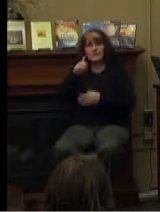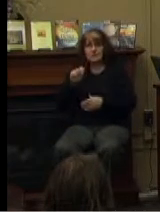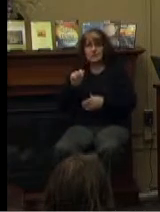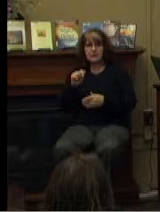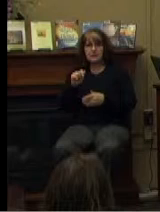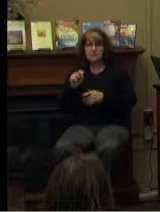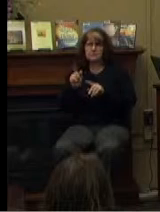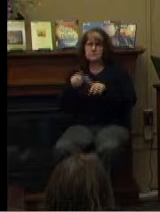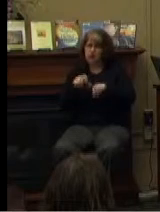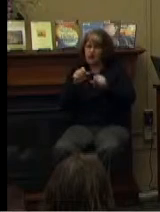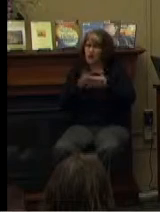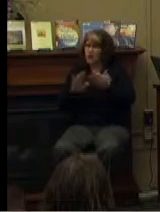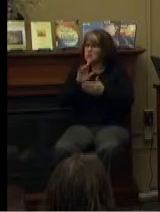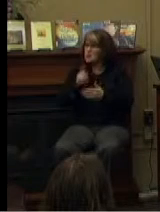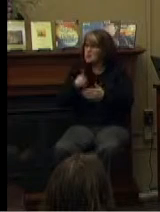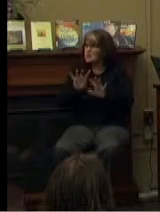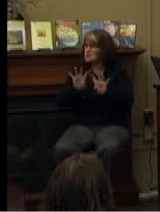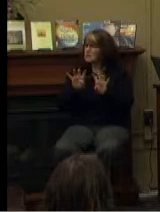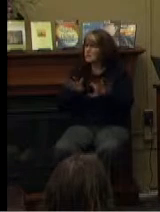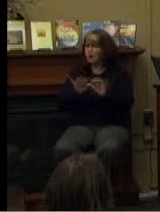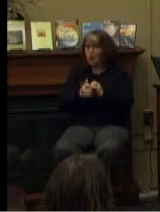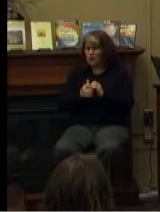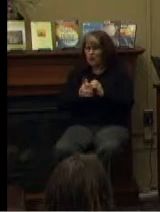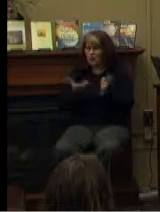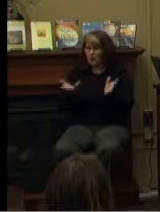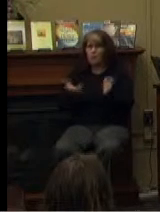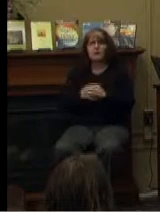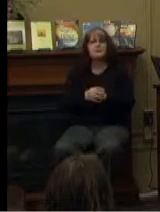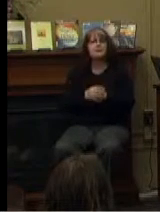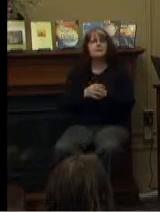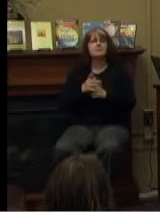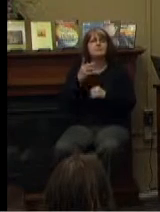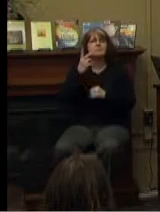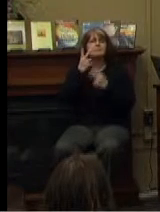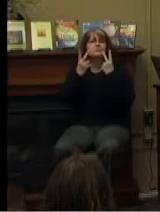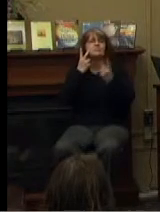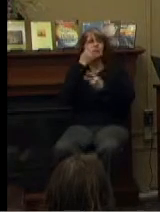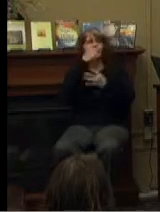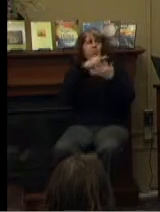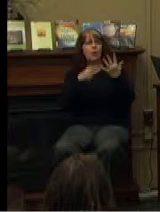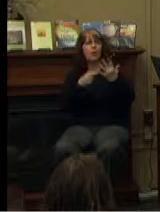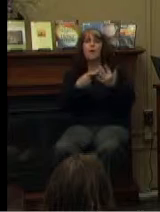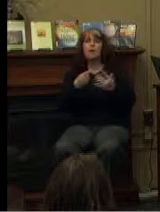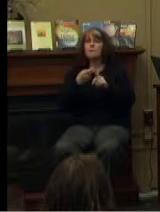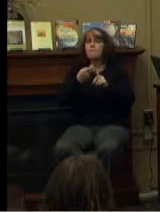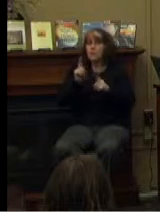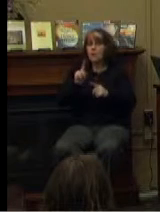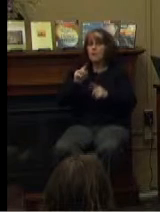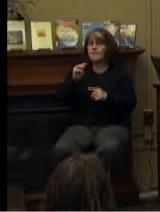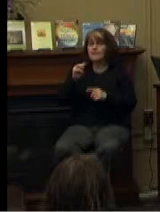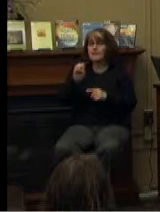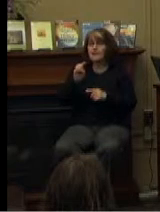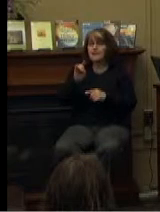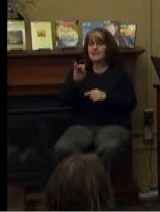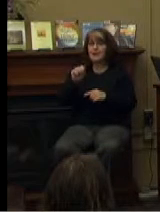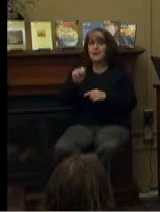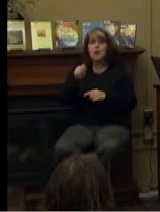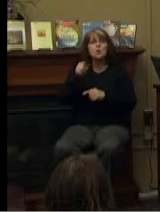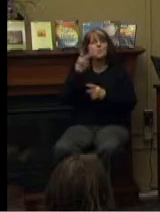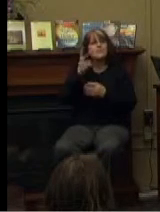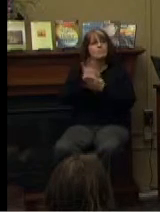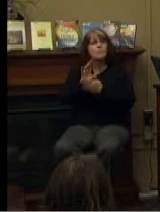How does that work? You know, and so those are some of the things that we see. And a lot of it is from media. So who's seen Forrest Gump